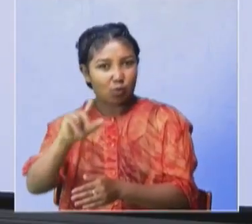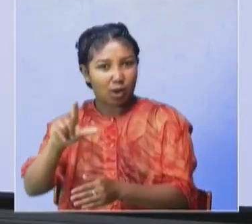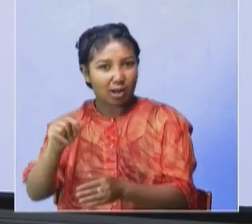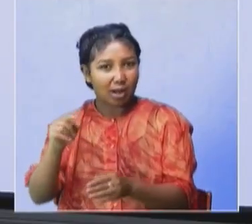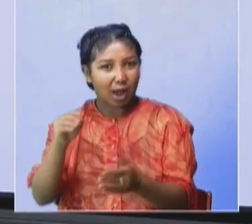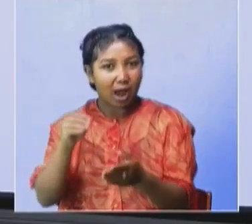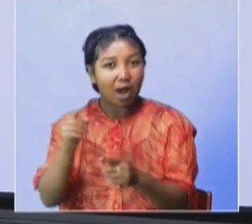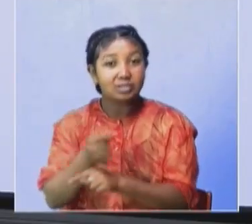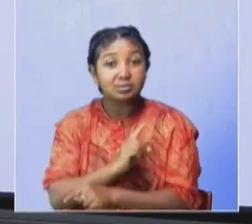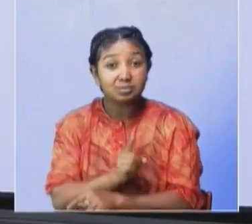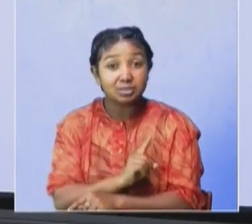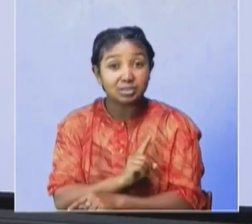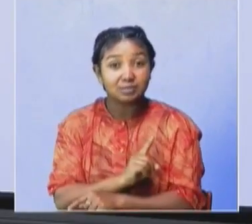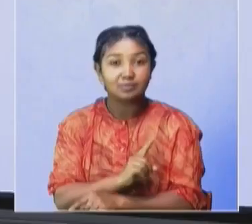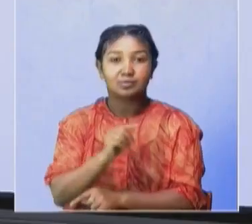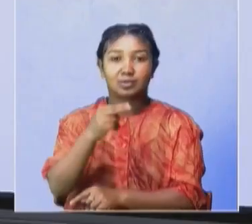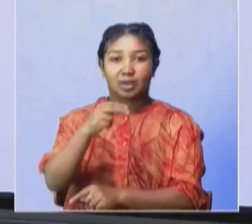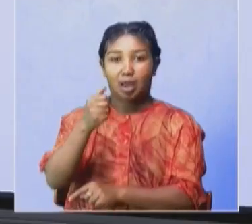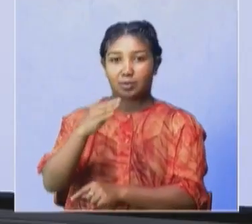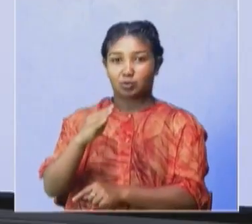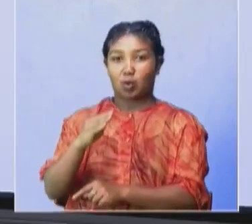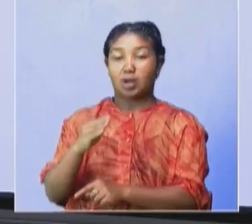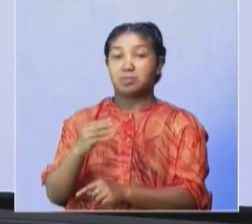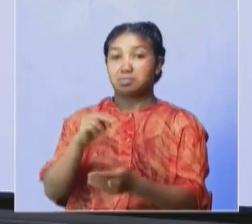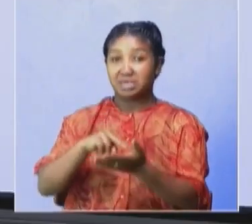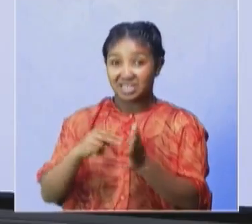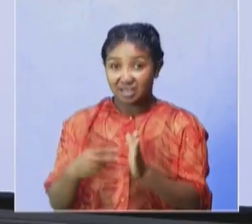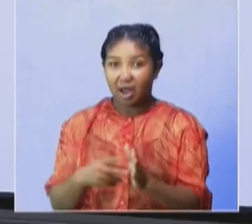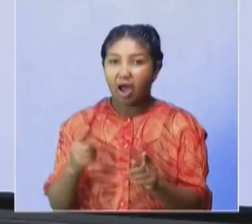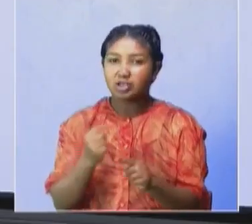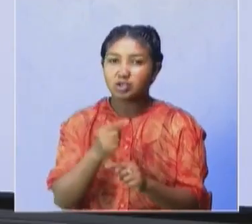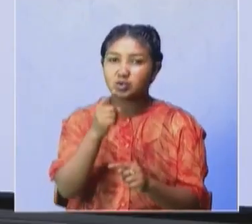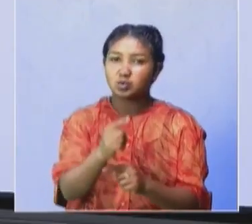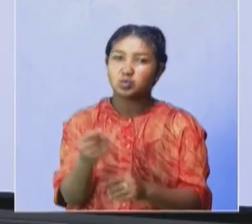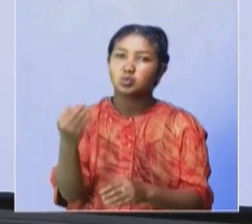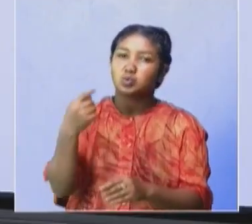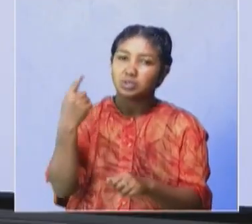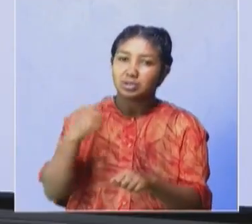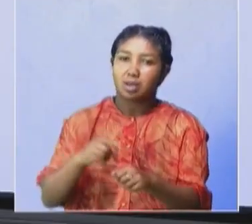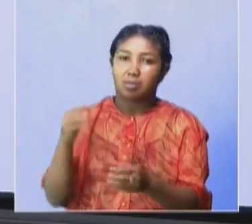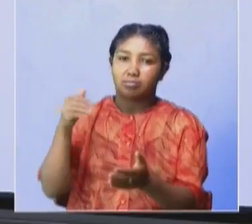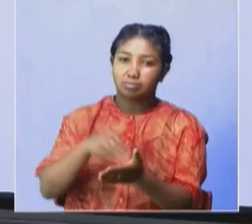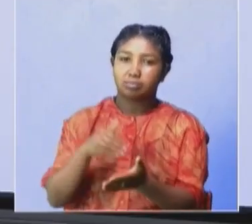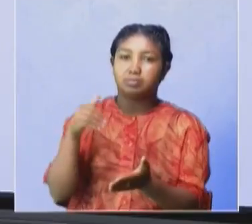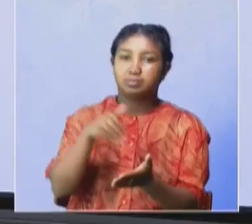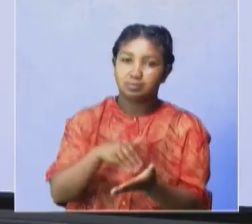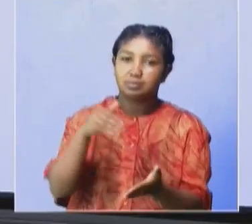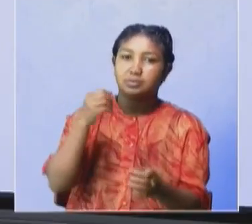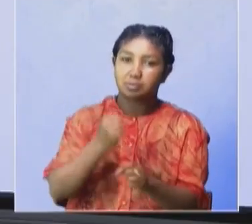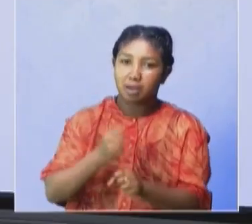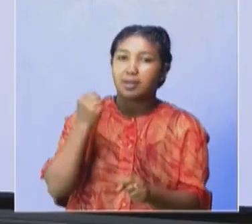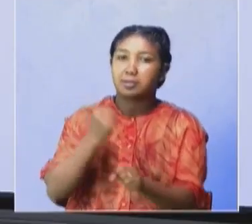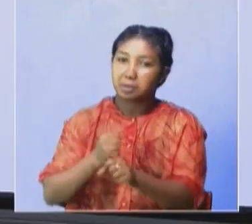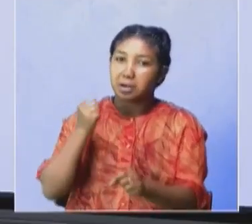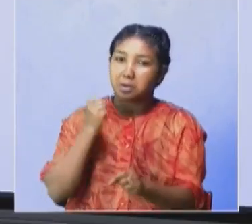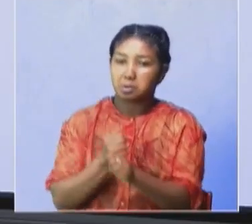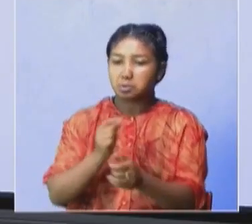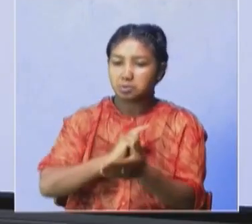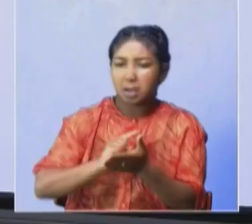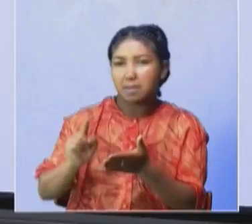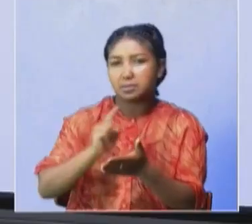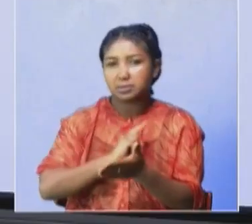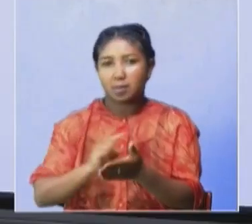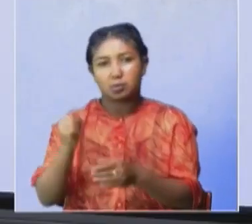Bravo, students. Habitual action is the action that you routine and continuous action that you are doing it every